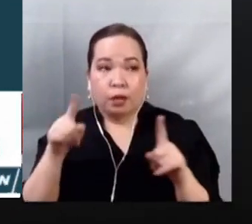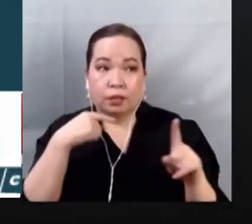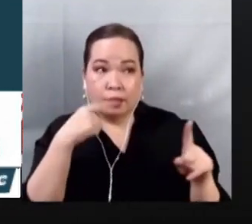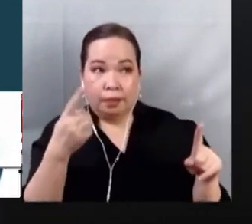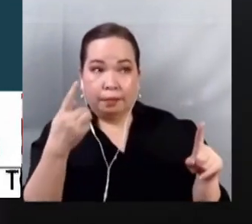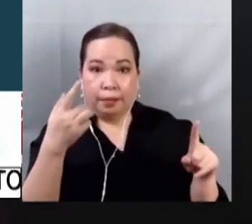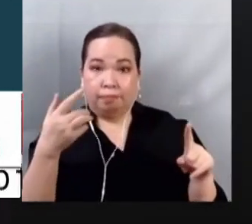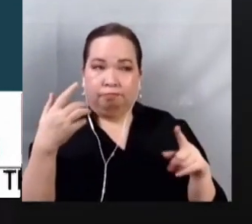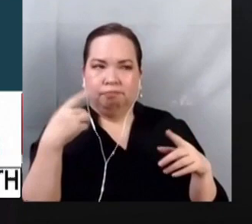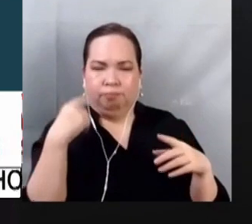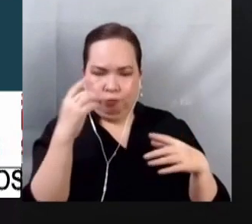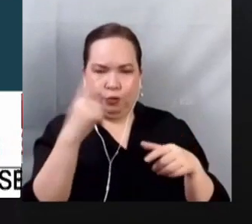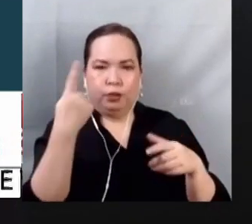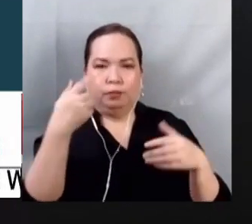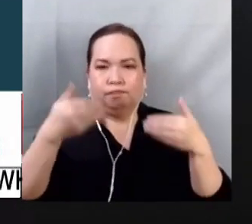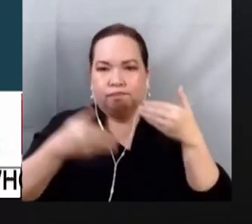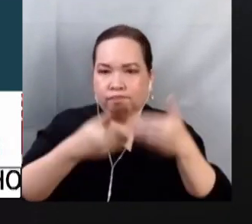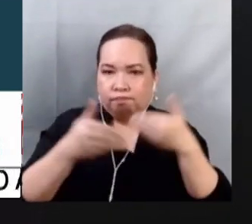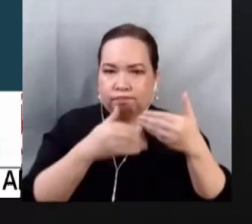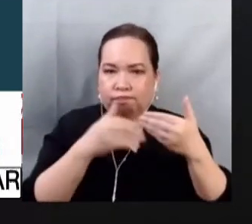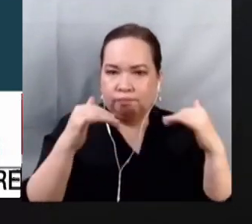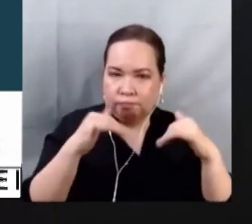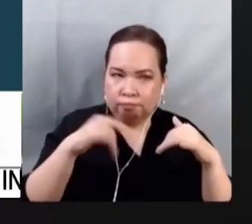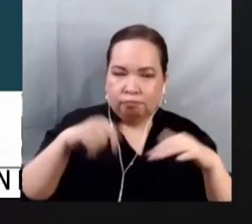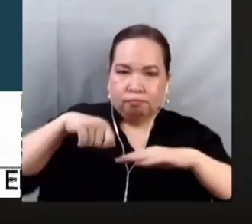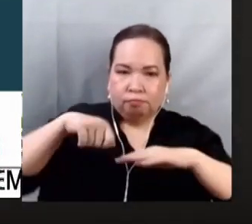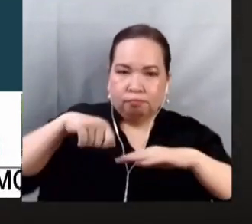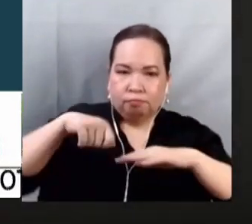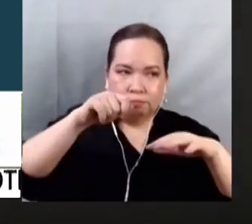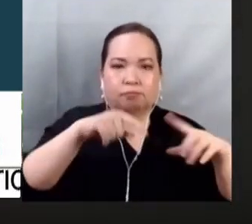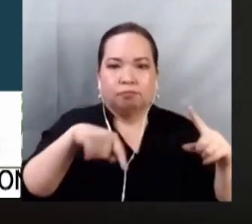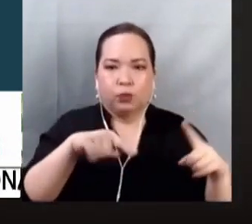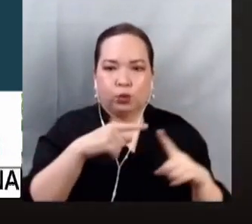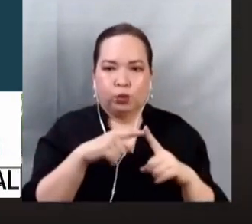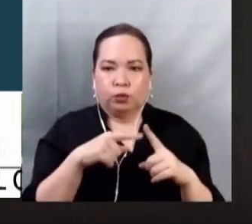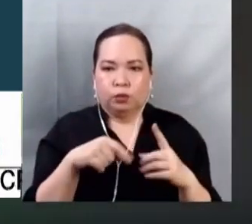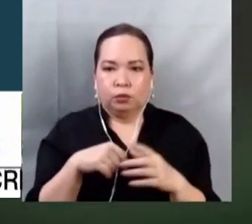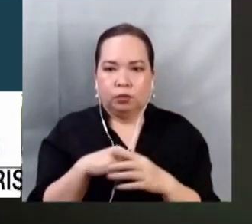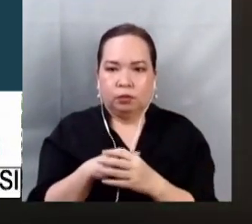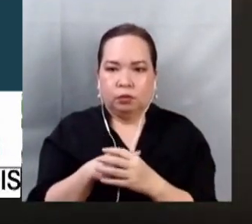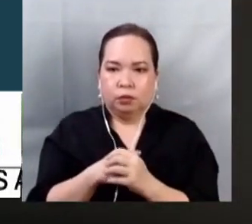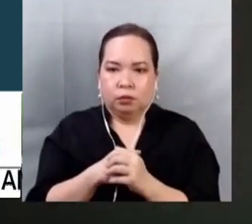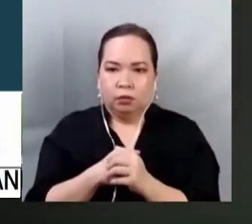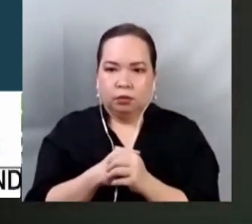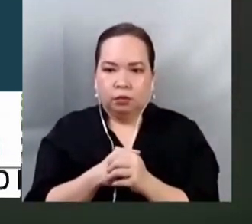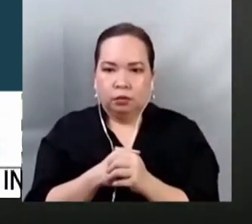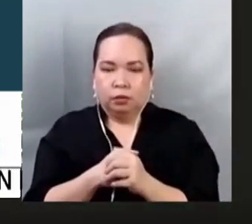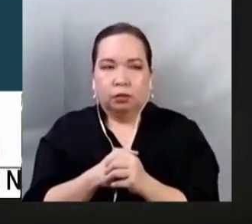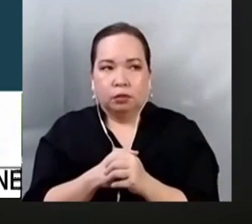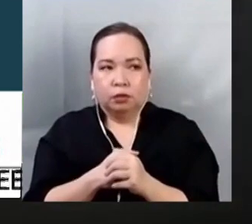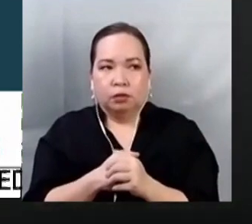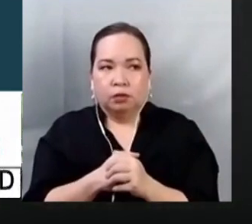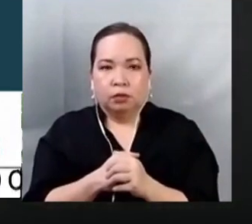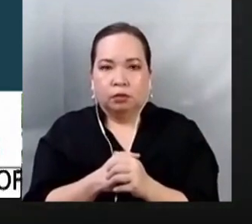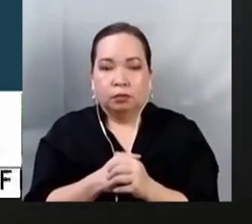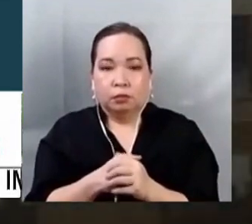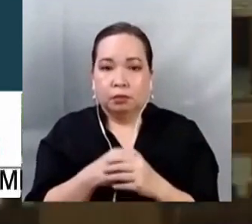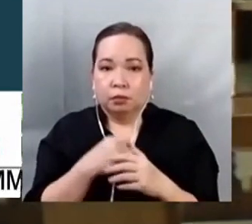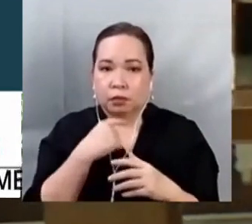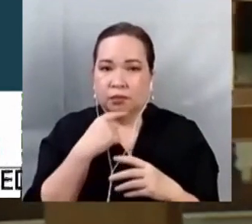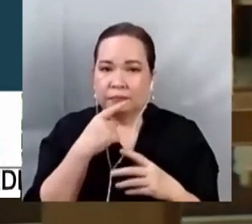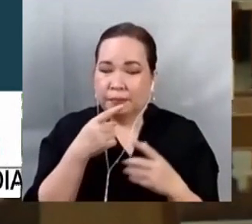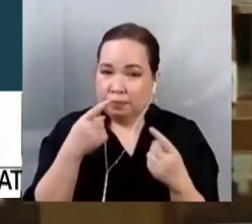Sergeant Hensi Zidampan. The PNP's investigation is expected to take 3 to 4 weeks. Zidampan shot